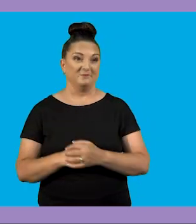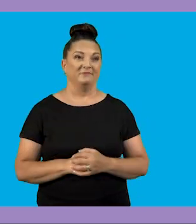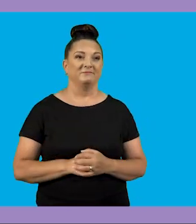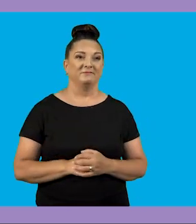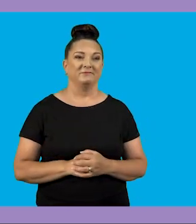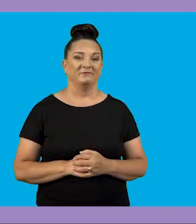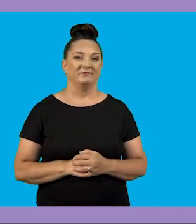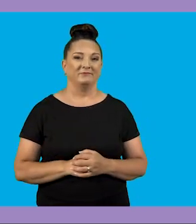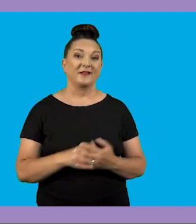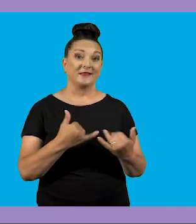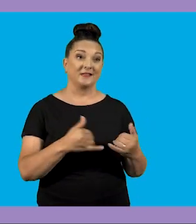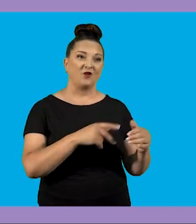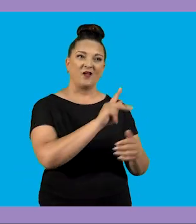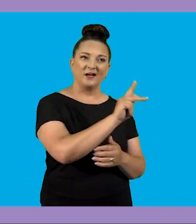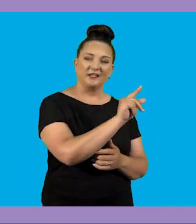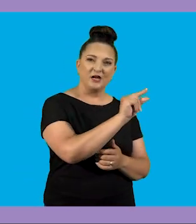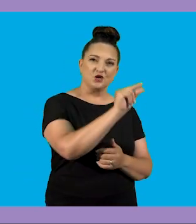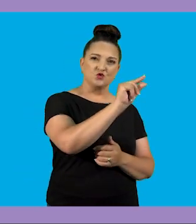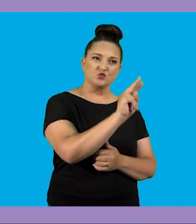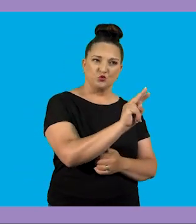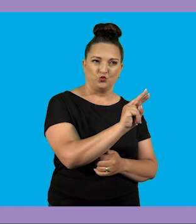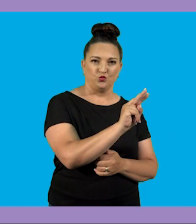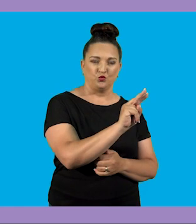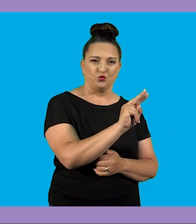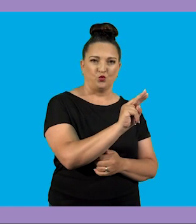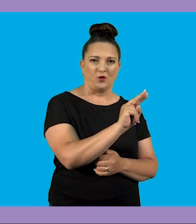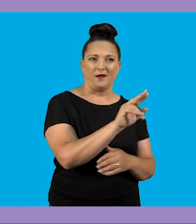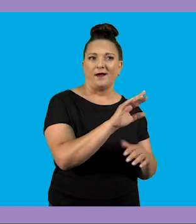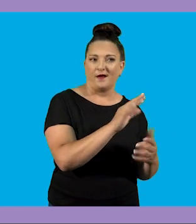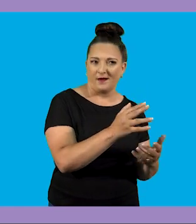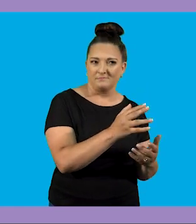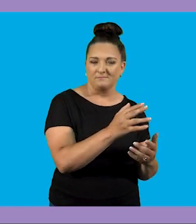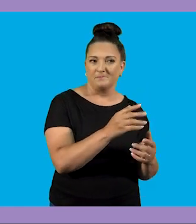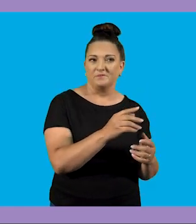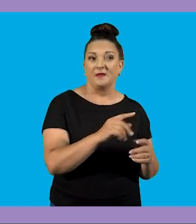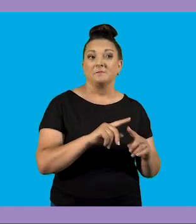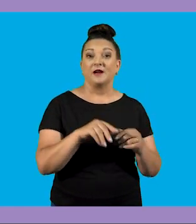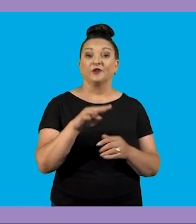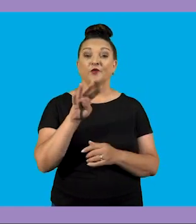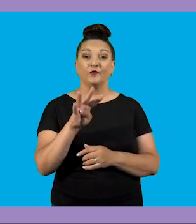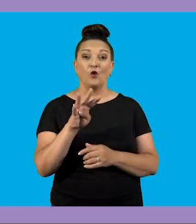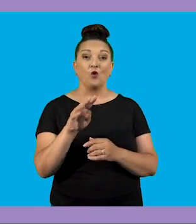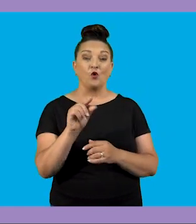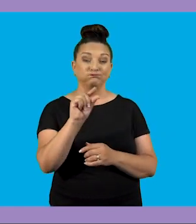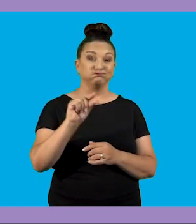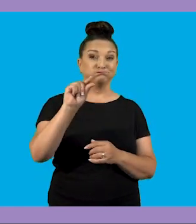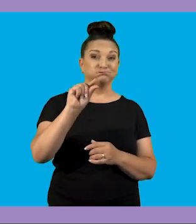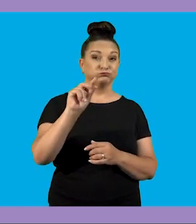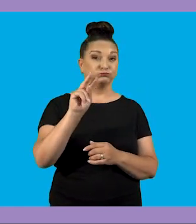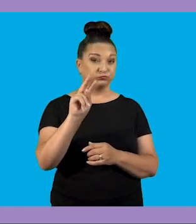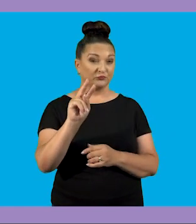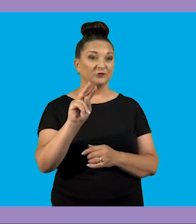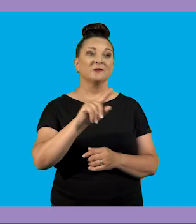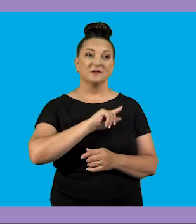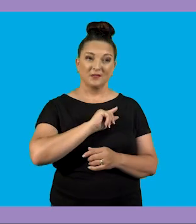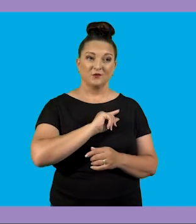the one bracket addition, the other bracket subtraction. K squared comes from k multiplied by k, and 16 comes from 4 multiplied